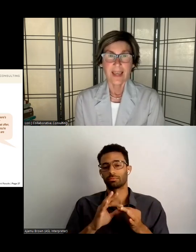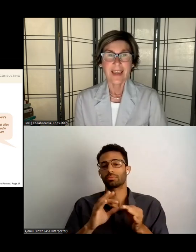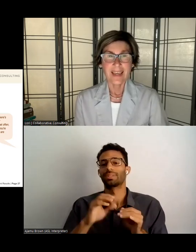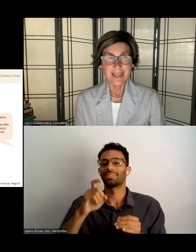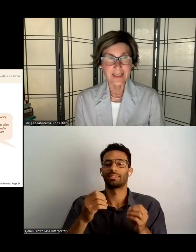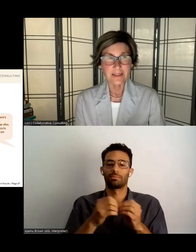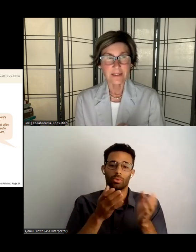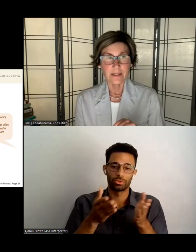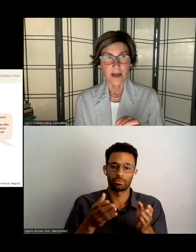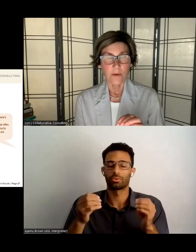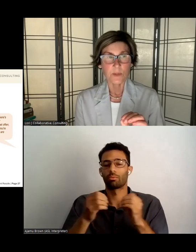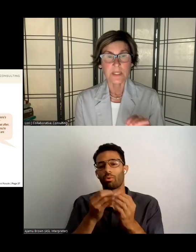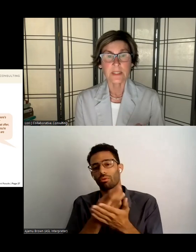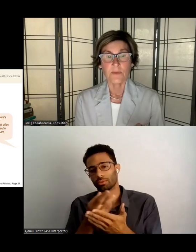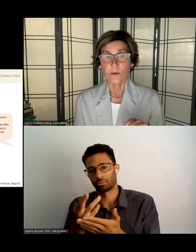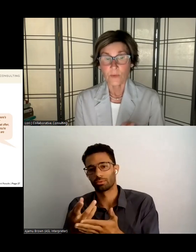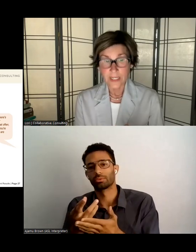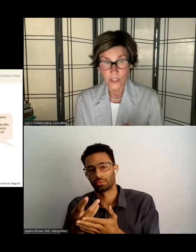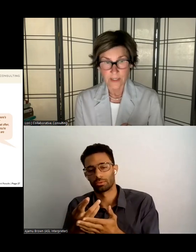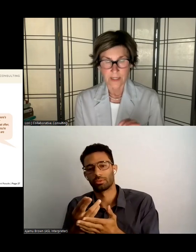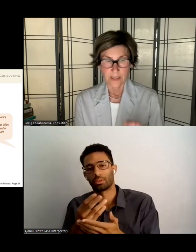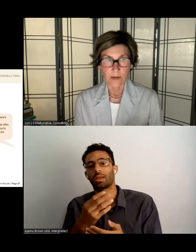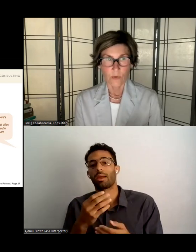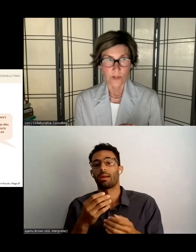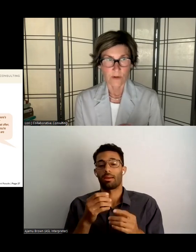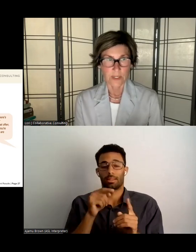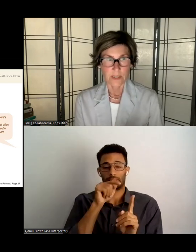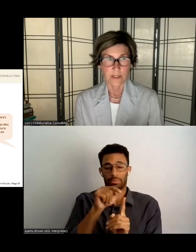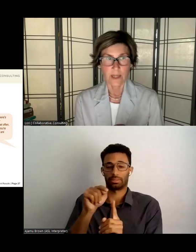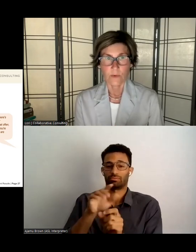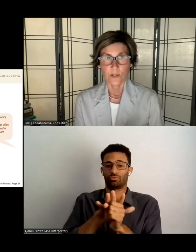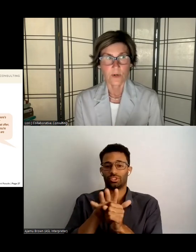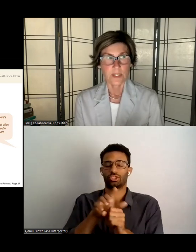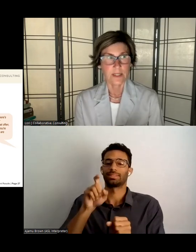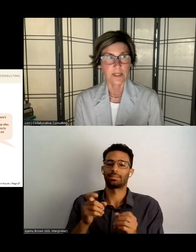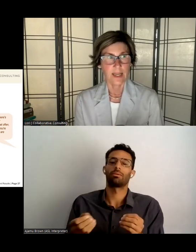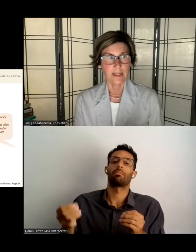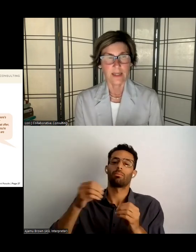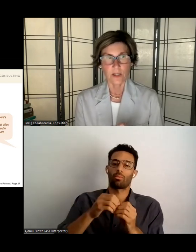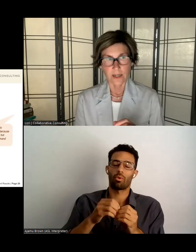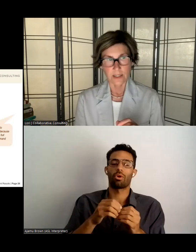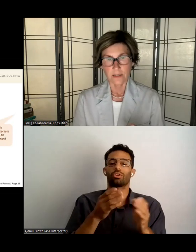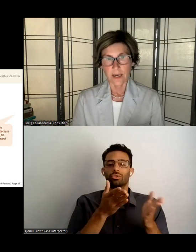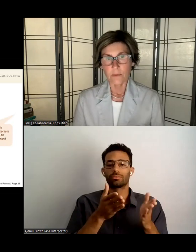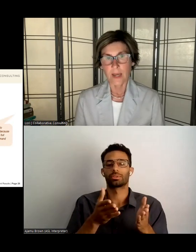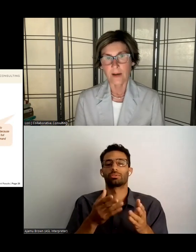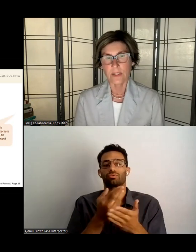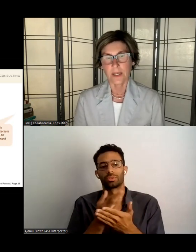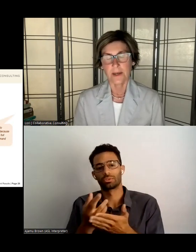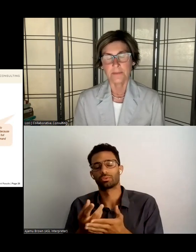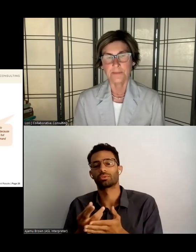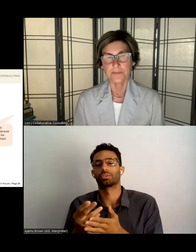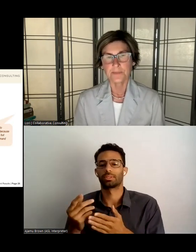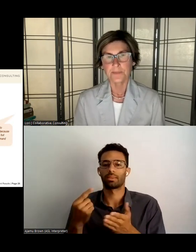resources, and specific regions need more services and resources. And they talked a lot